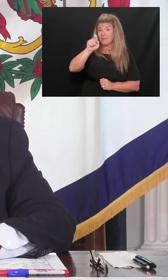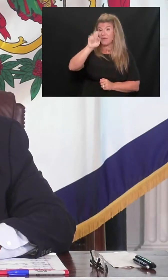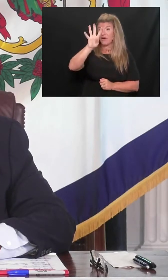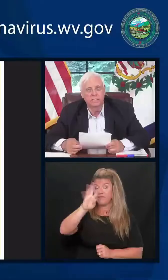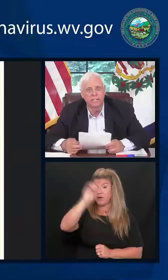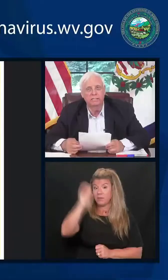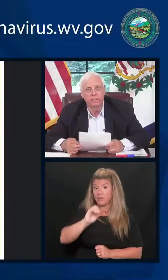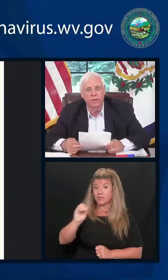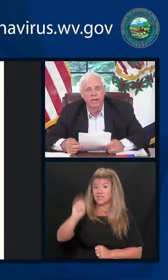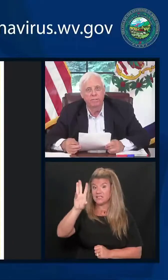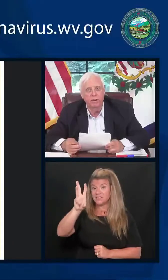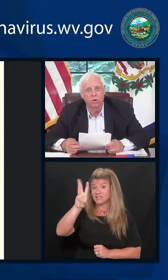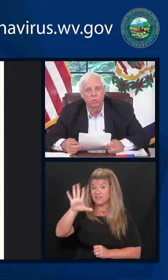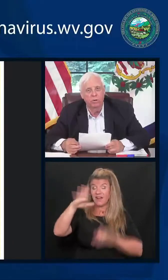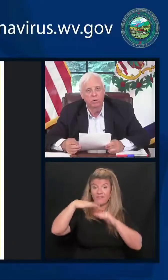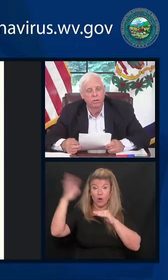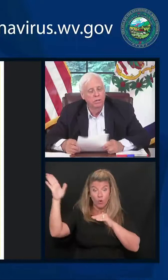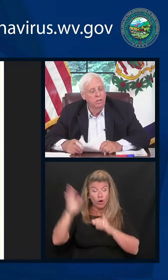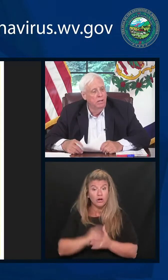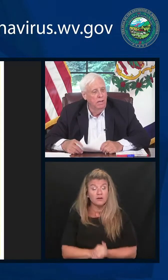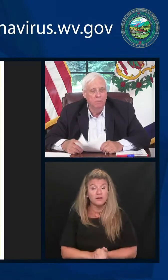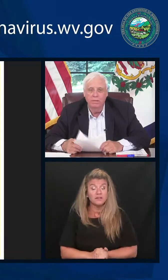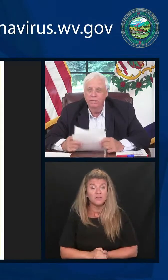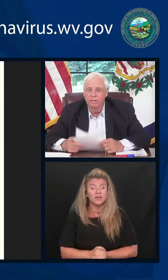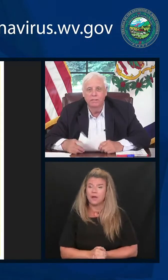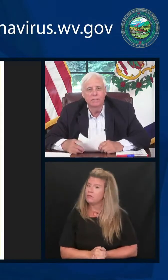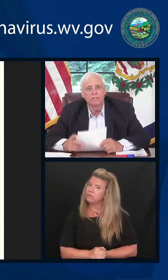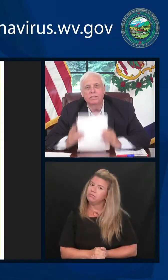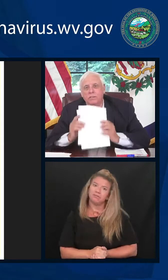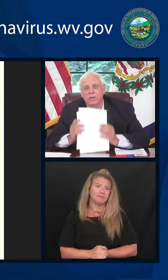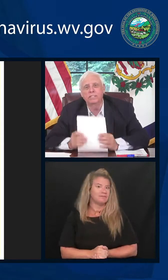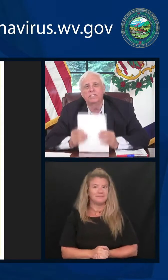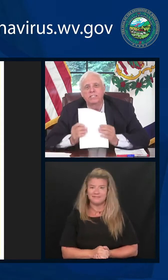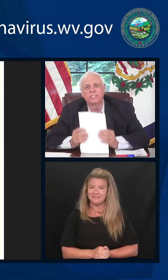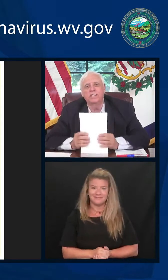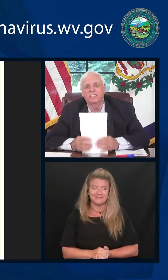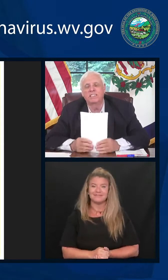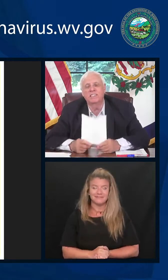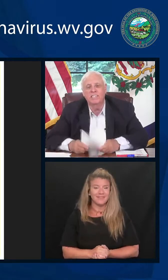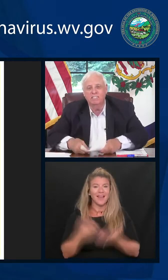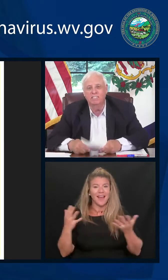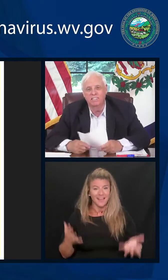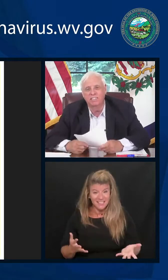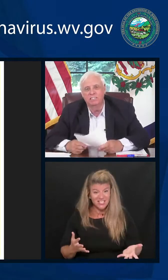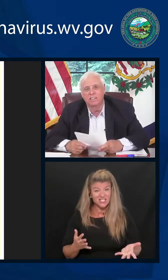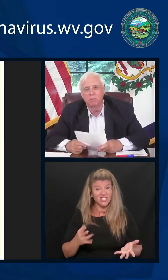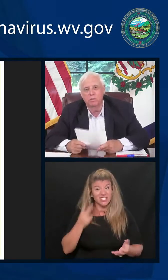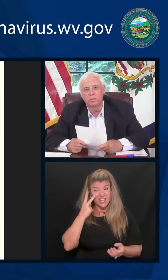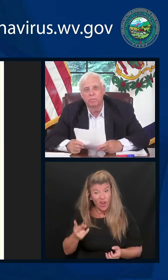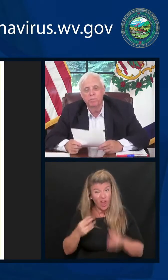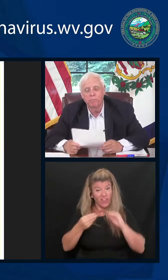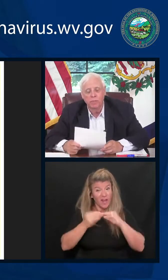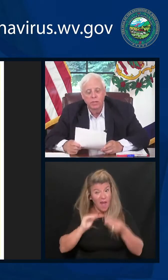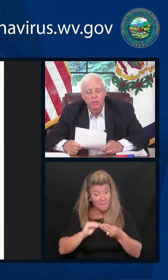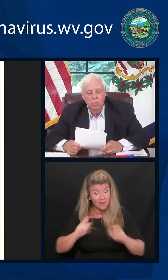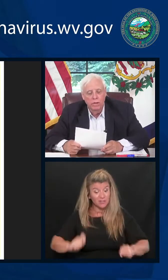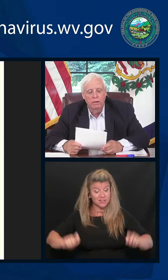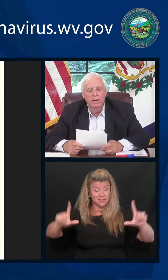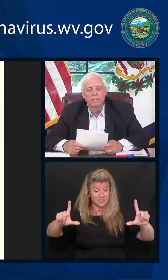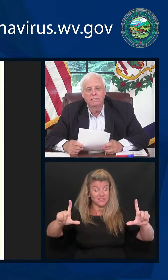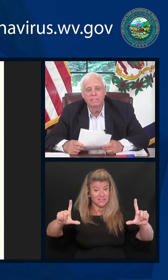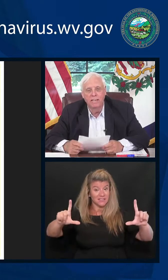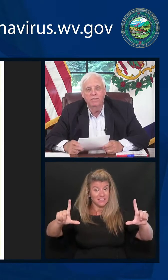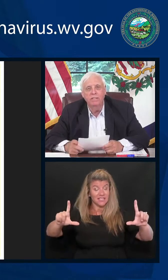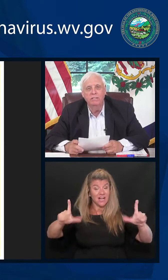85.4% of our 65 and older. I mean, good gracious, just listen to these numbers. We're